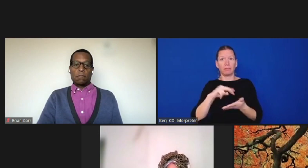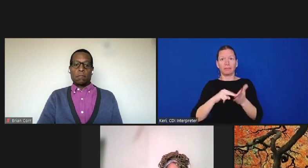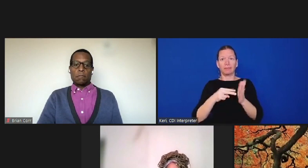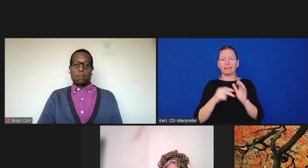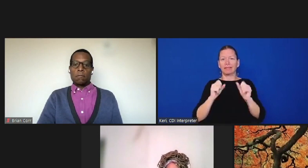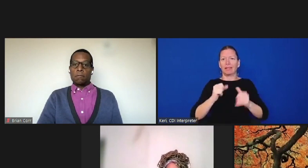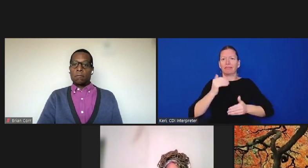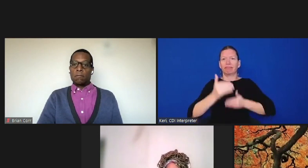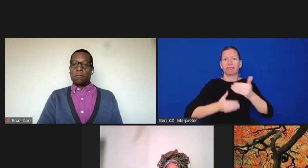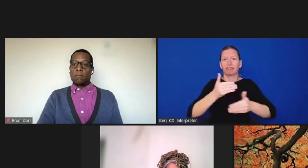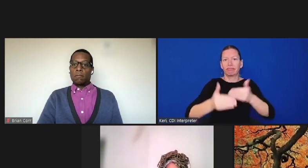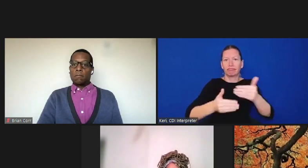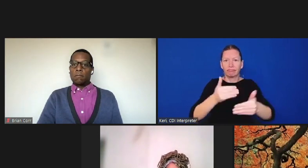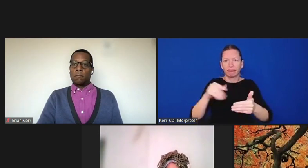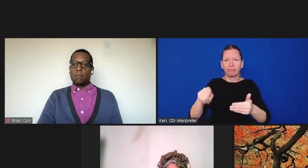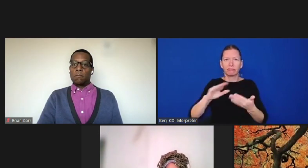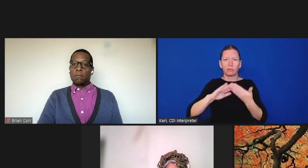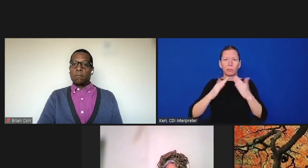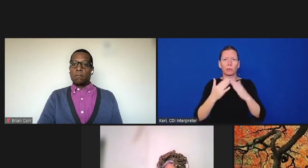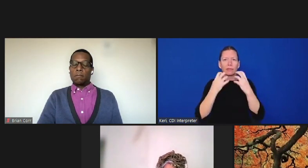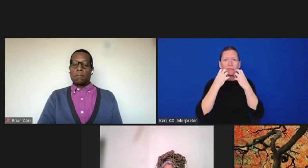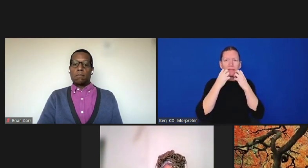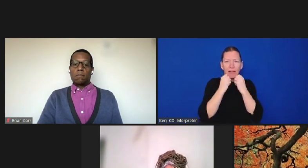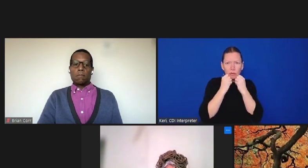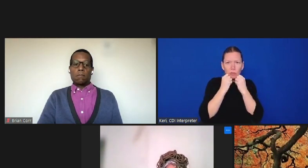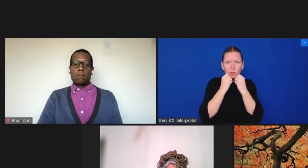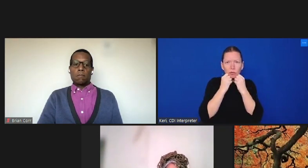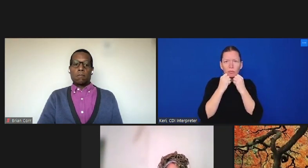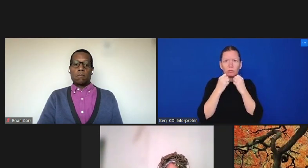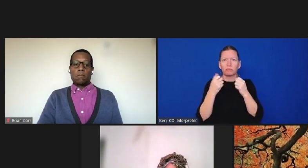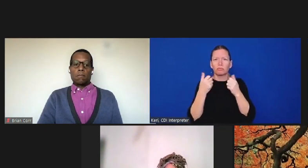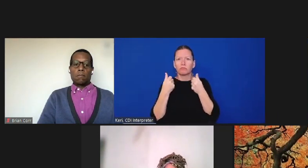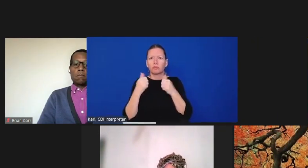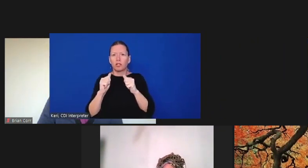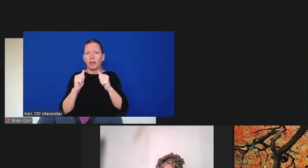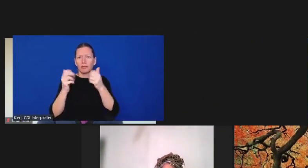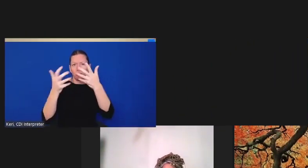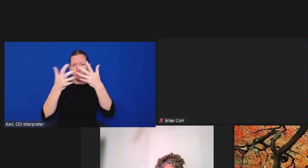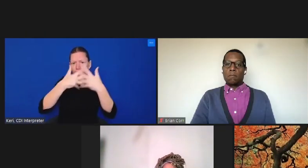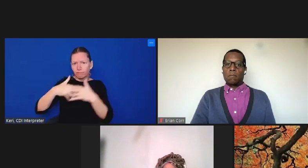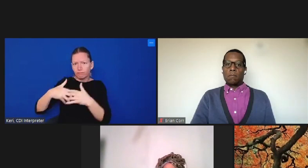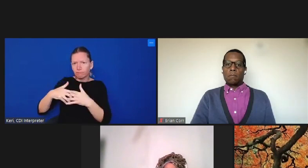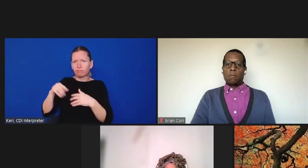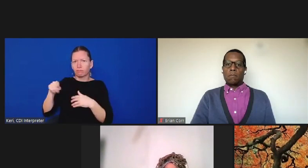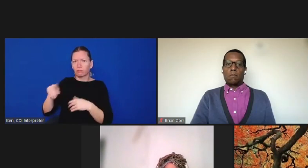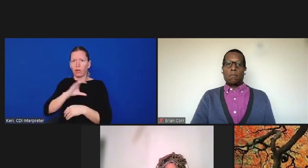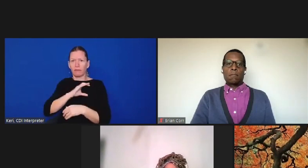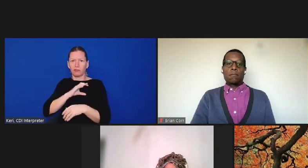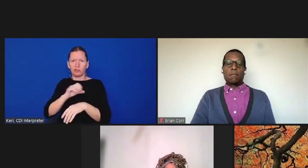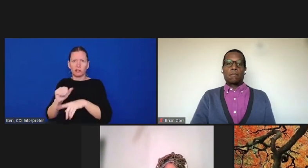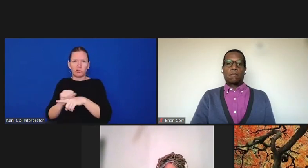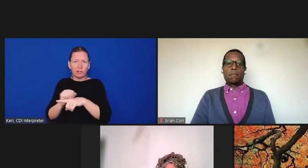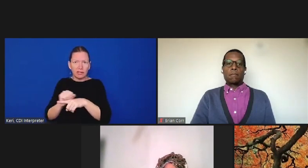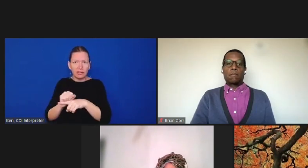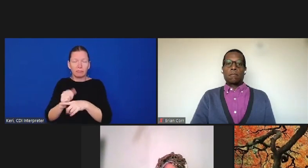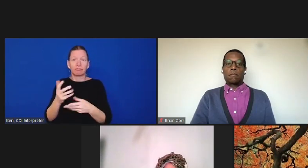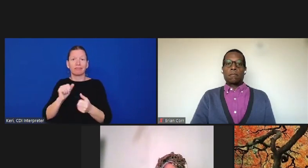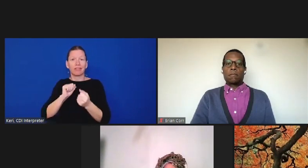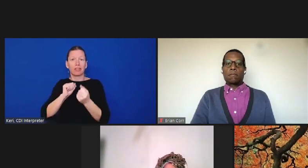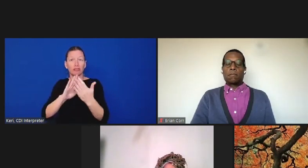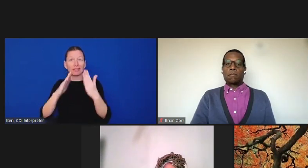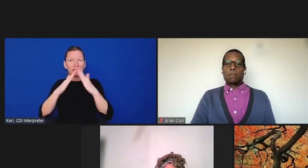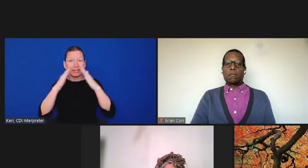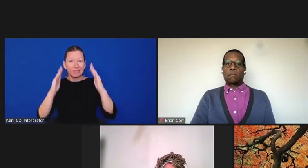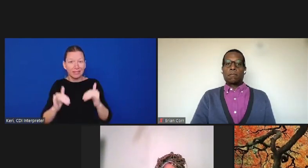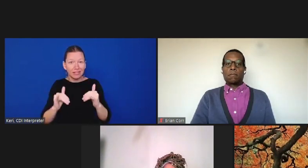address systemic inequities, and develop a better understanding on what public safety